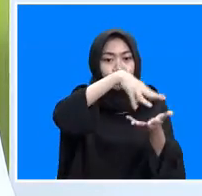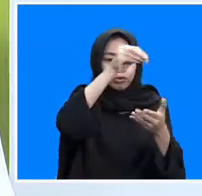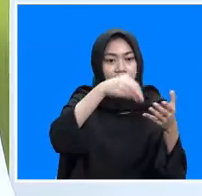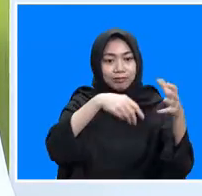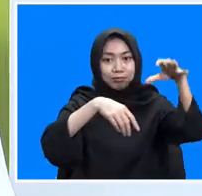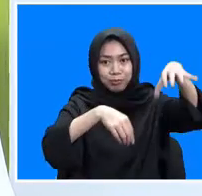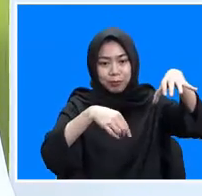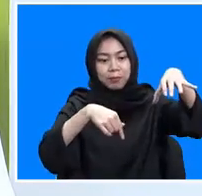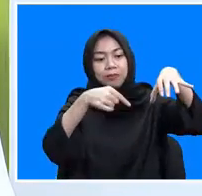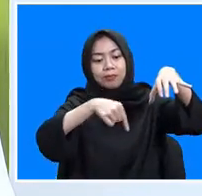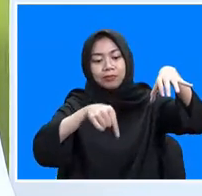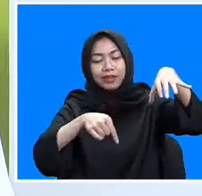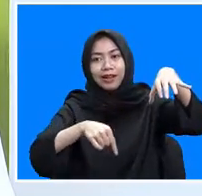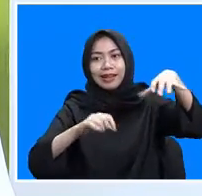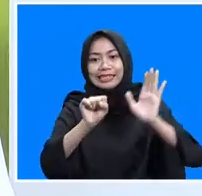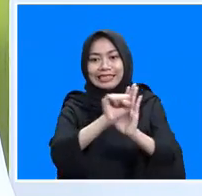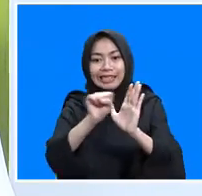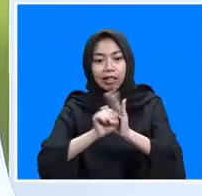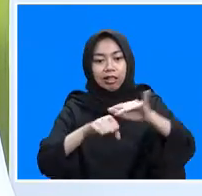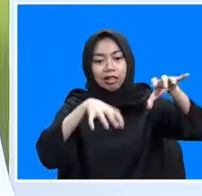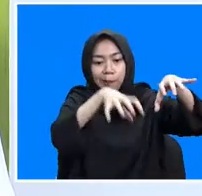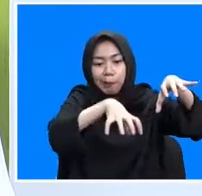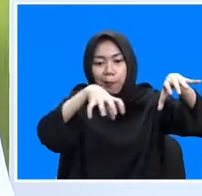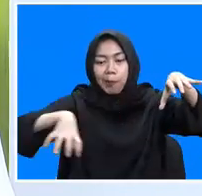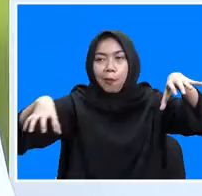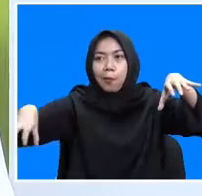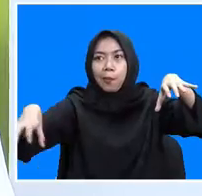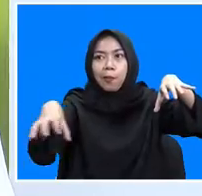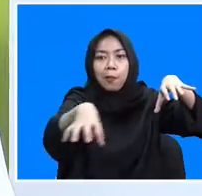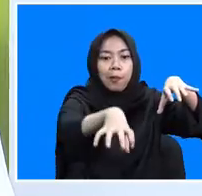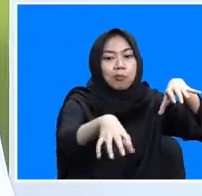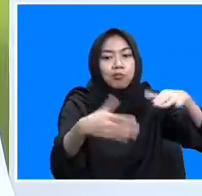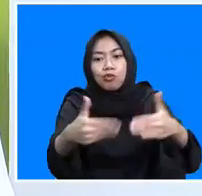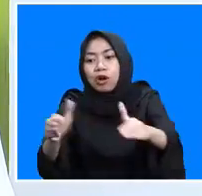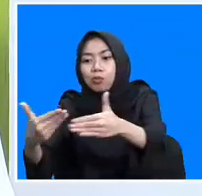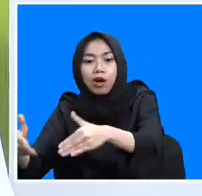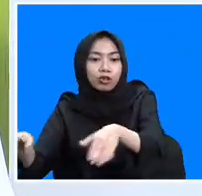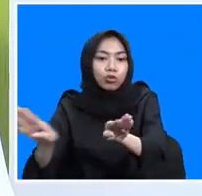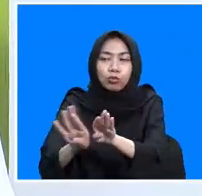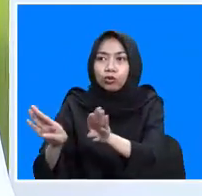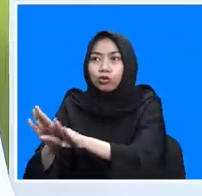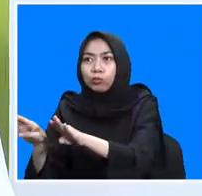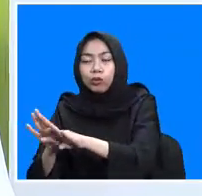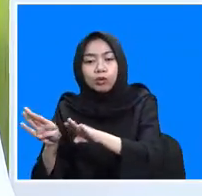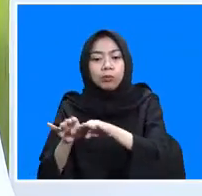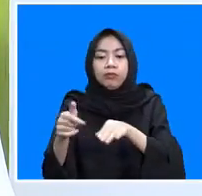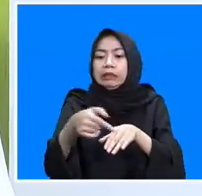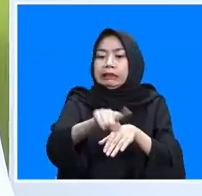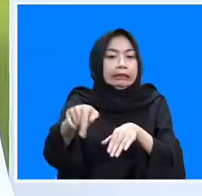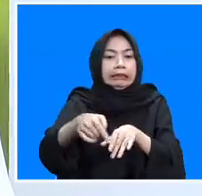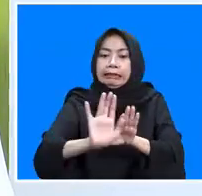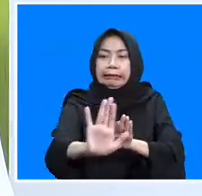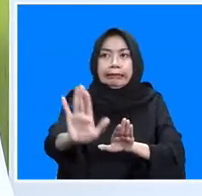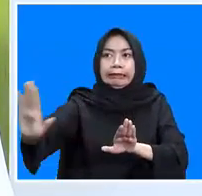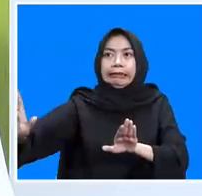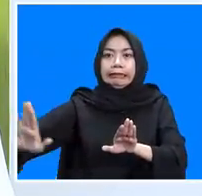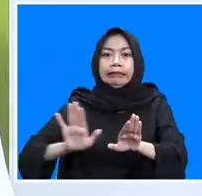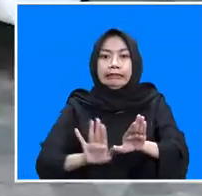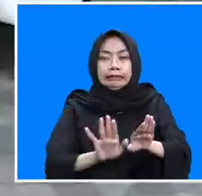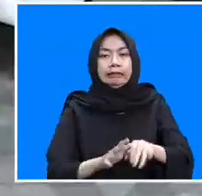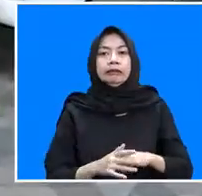level, was that the principle of keeping schools open, because we did recognise the importance of face-to-face